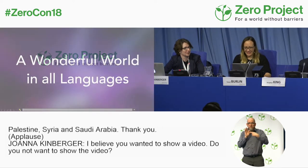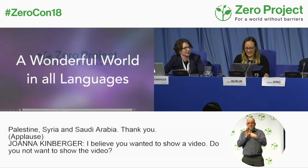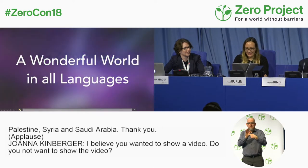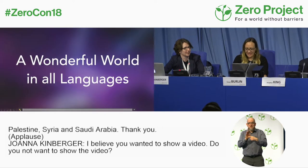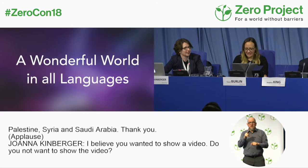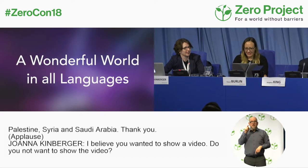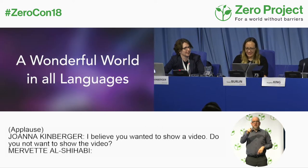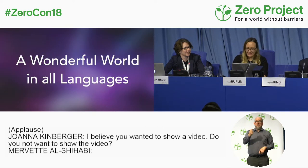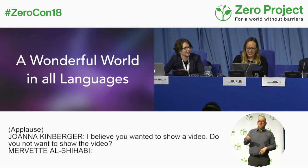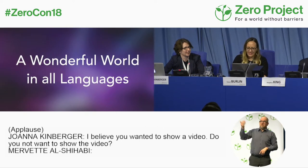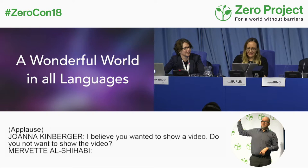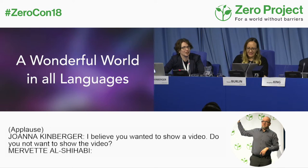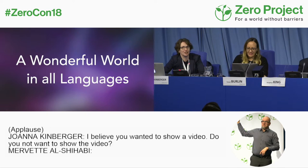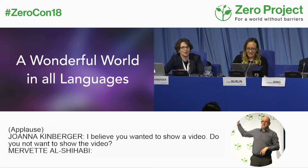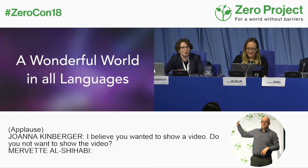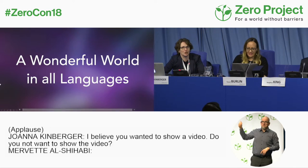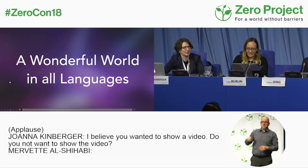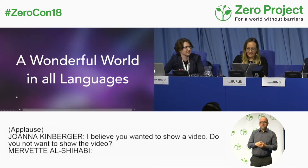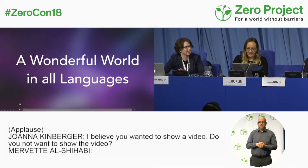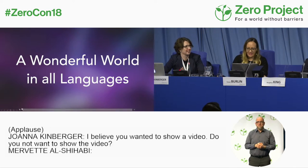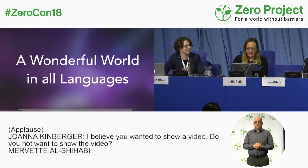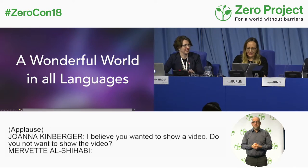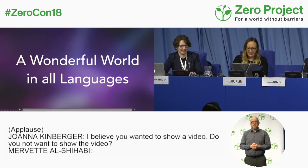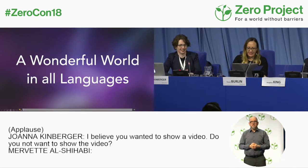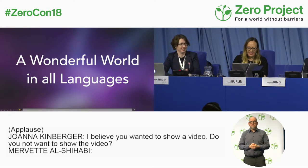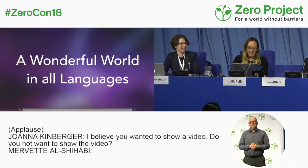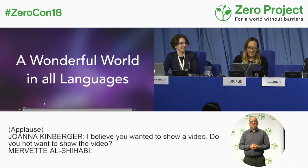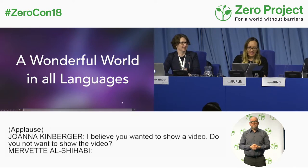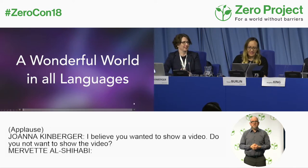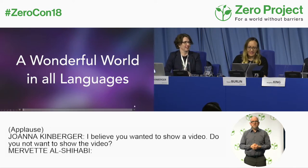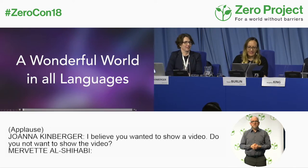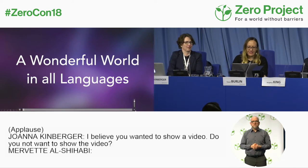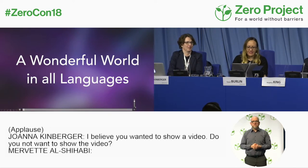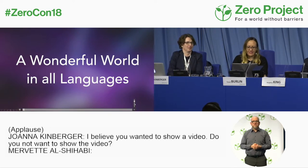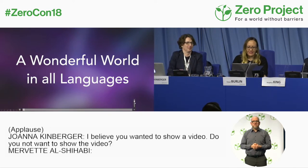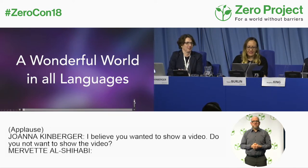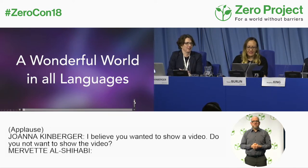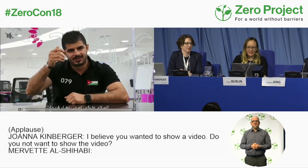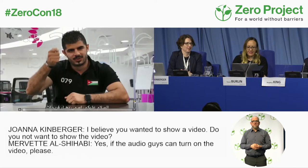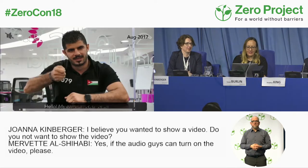can turn on the video, please. Thank you so much. Thank you, Juan.